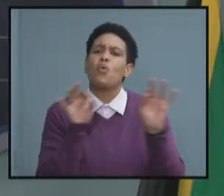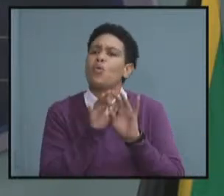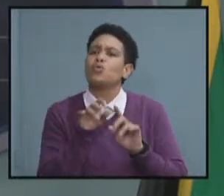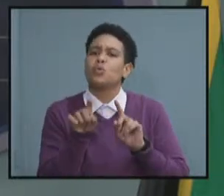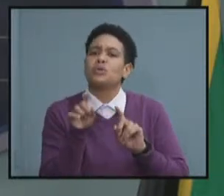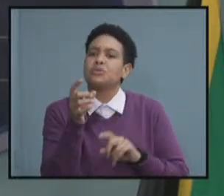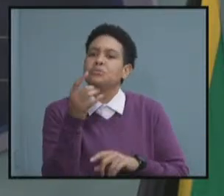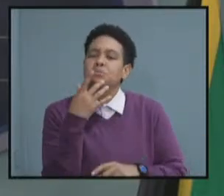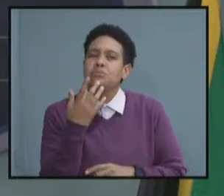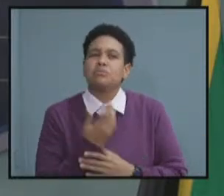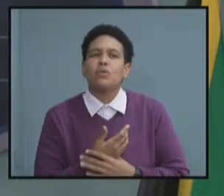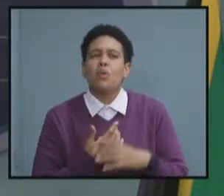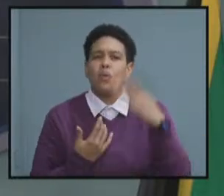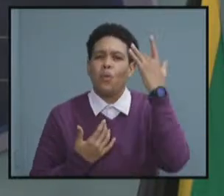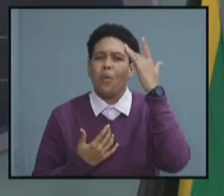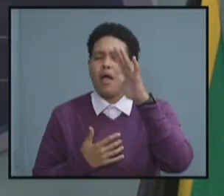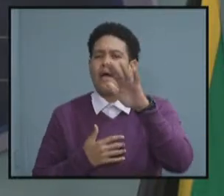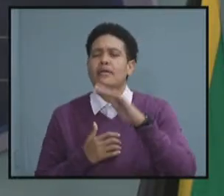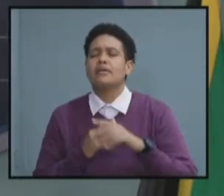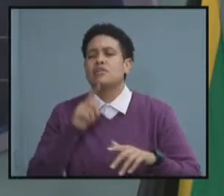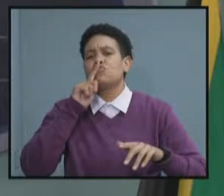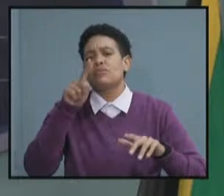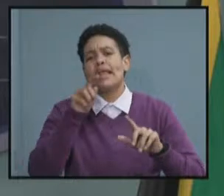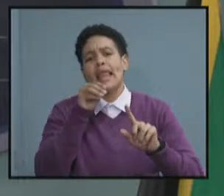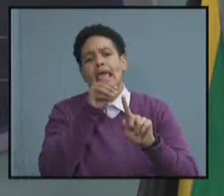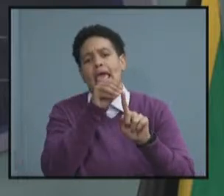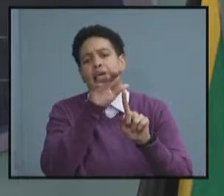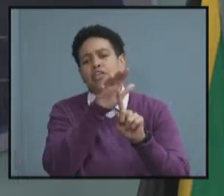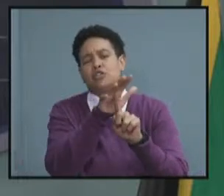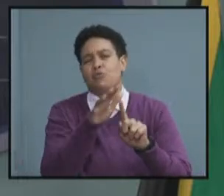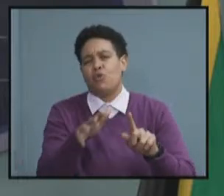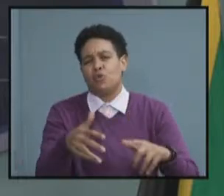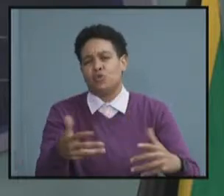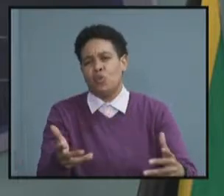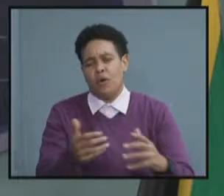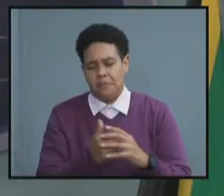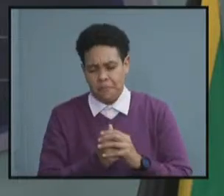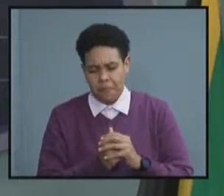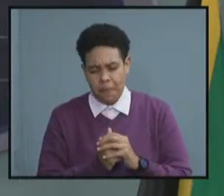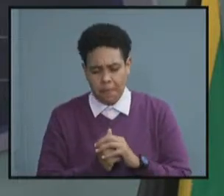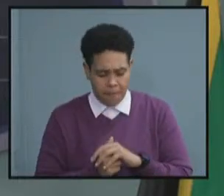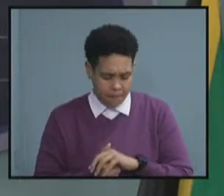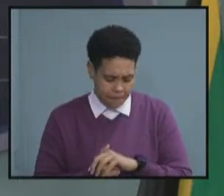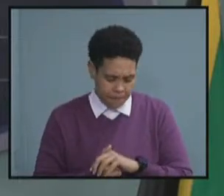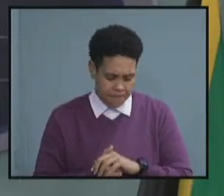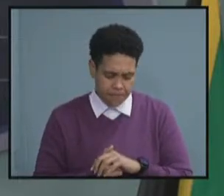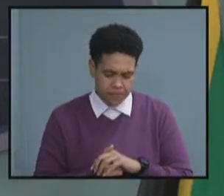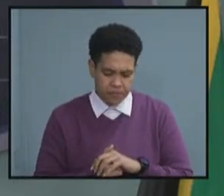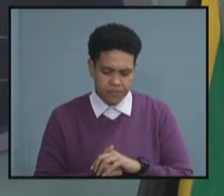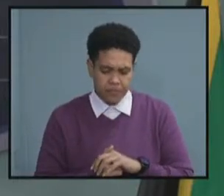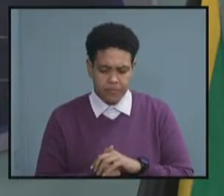question because it exposes the